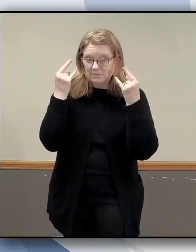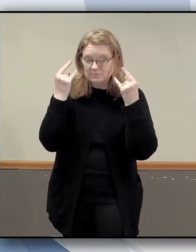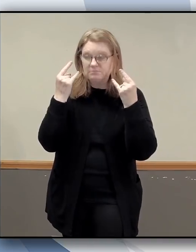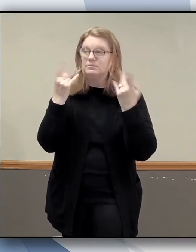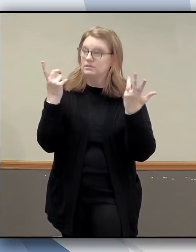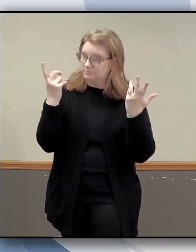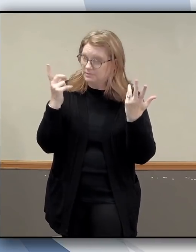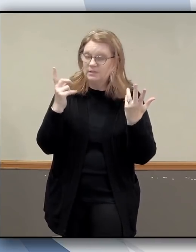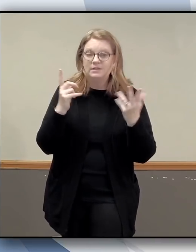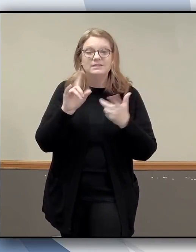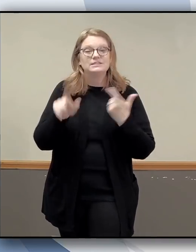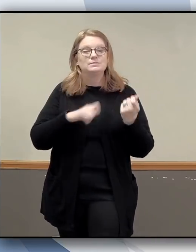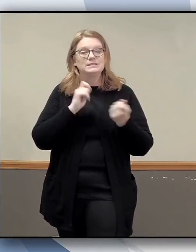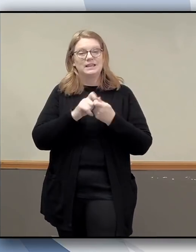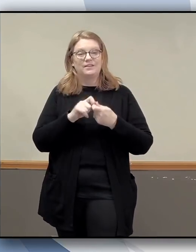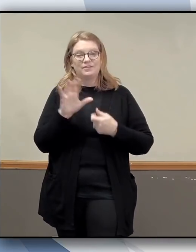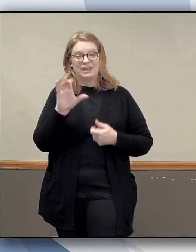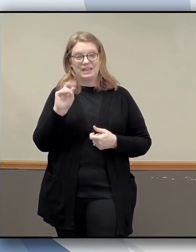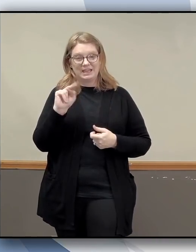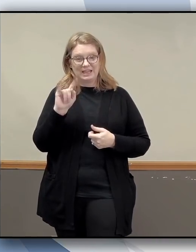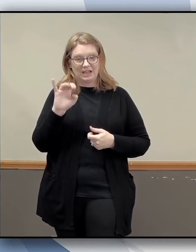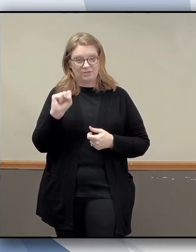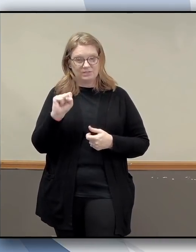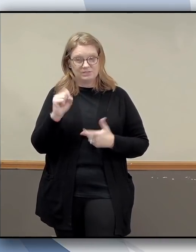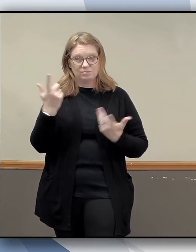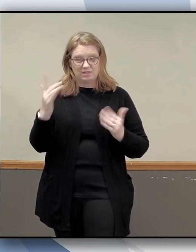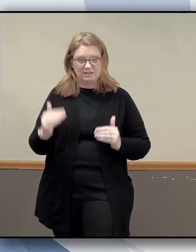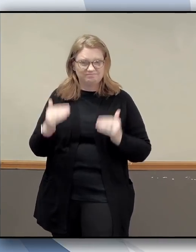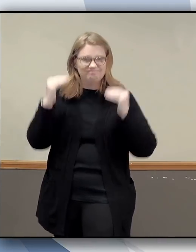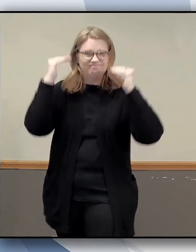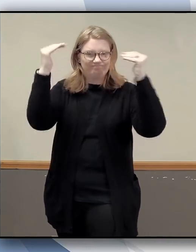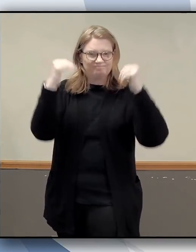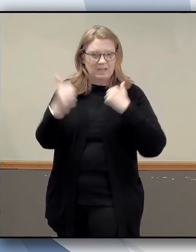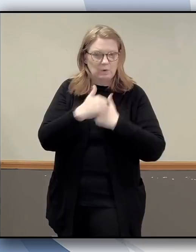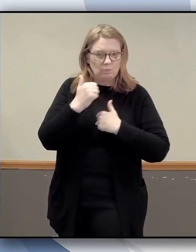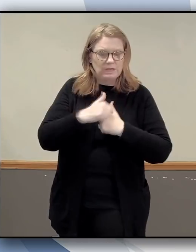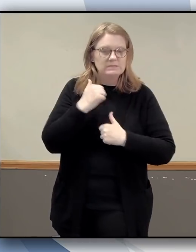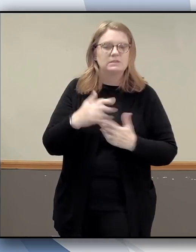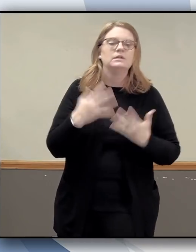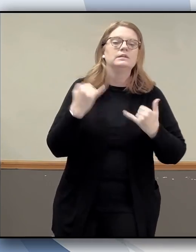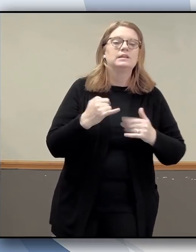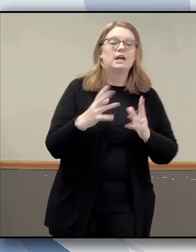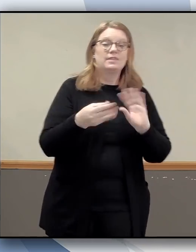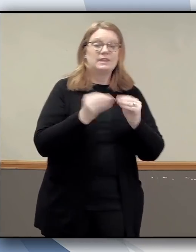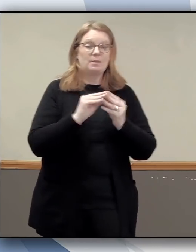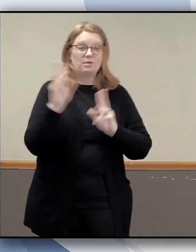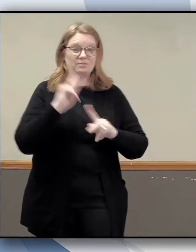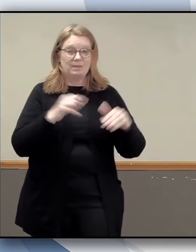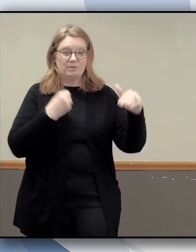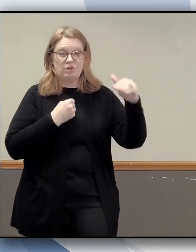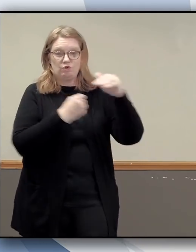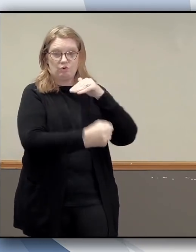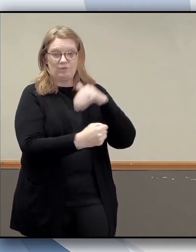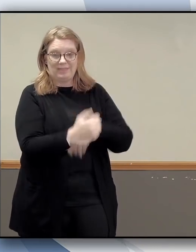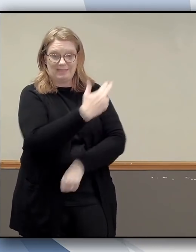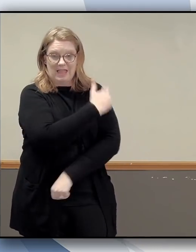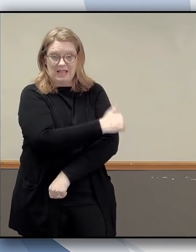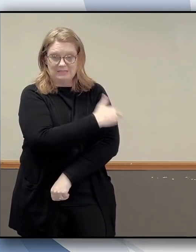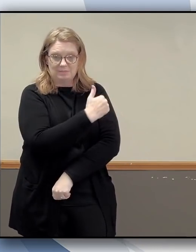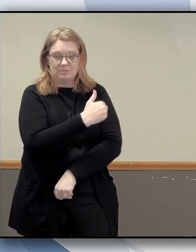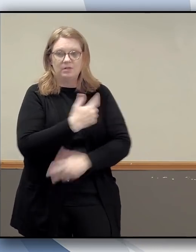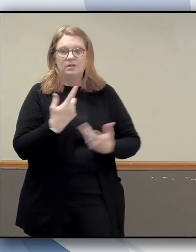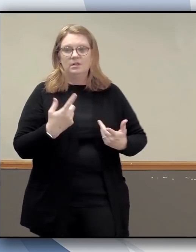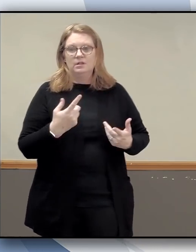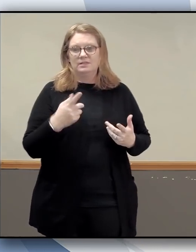time, particularly in counties where we've got higher risk levels. In terms of patients currently hospitalized, earlier this week, this